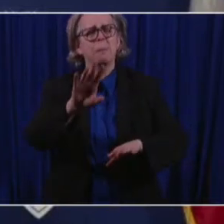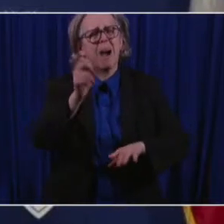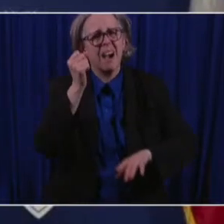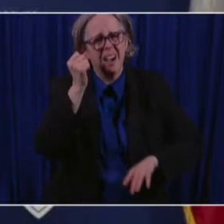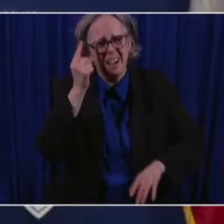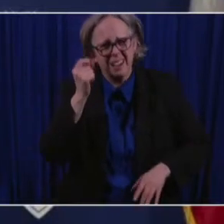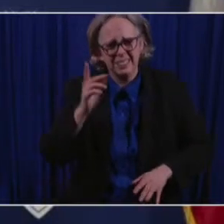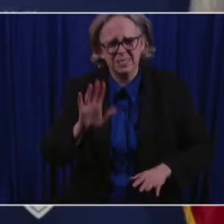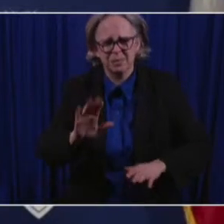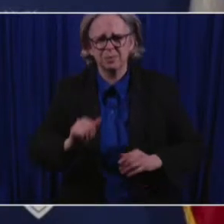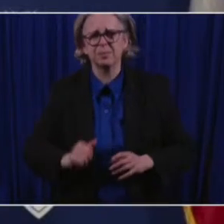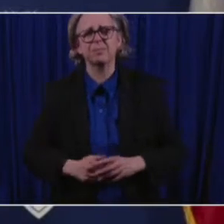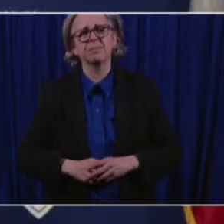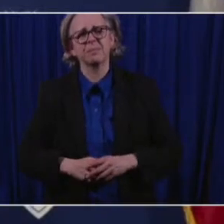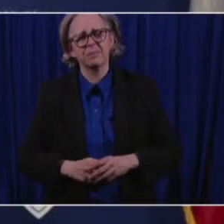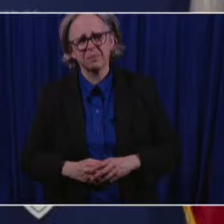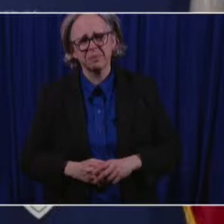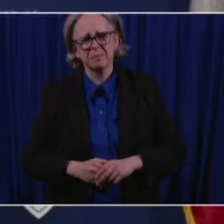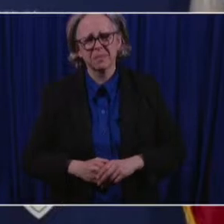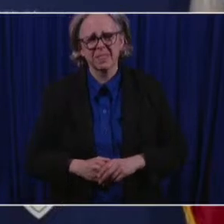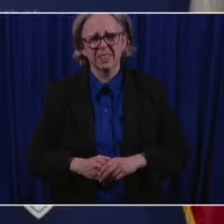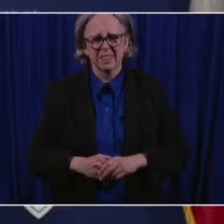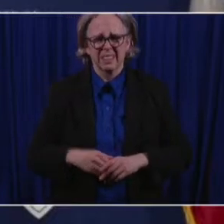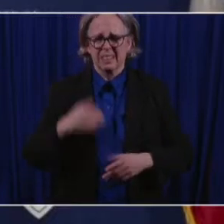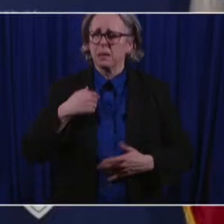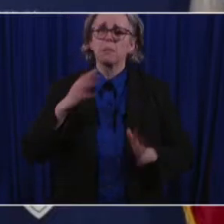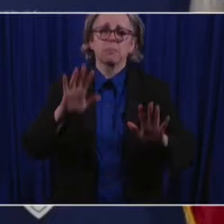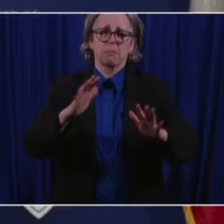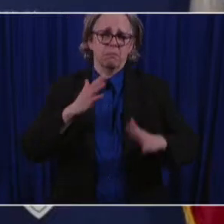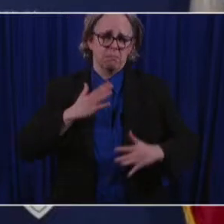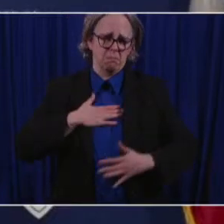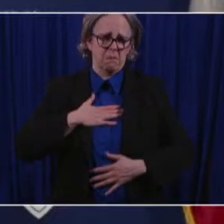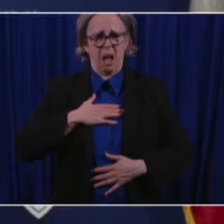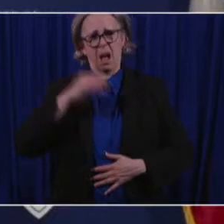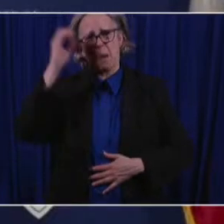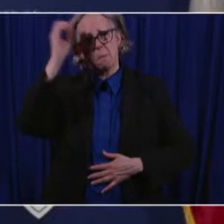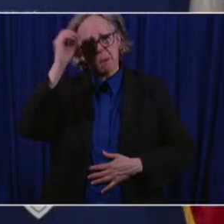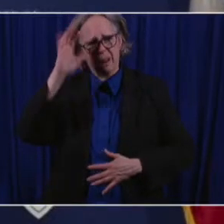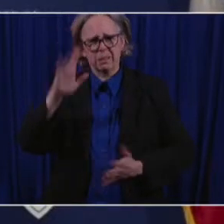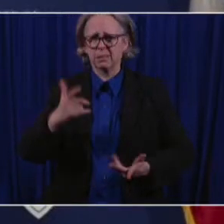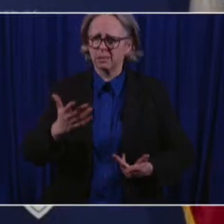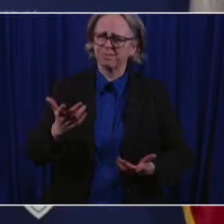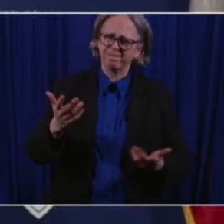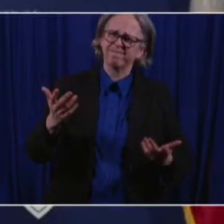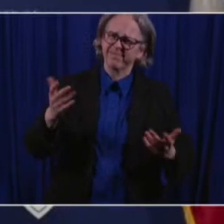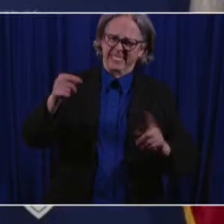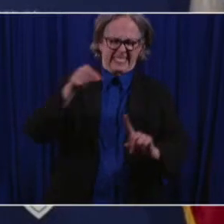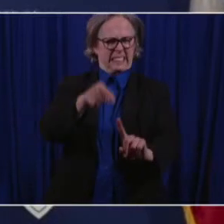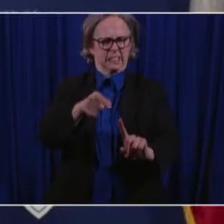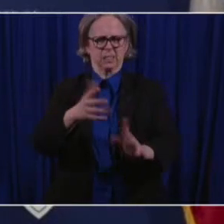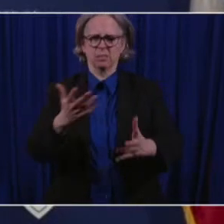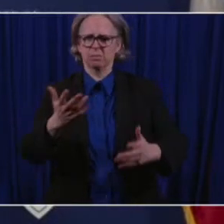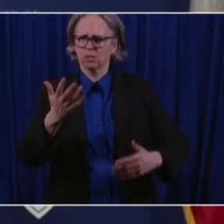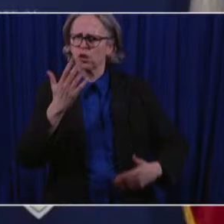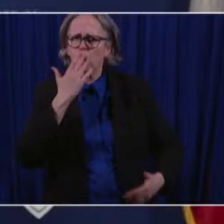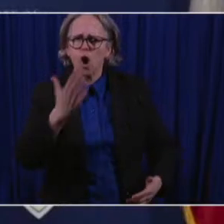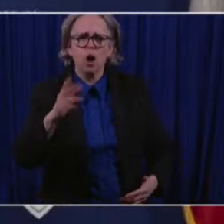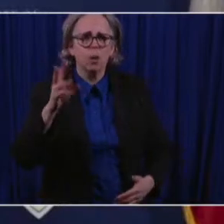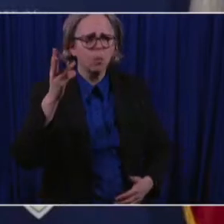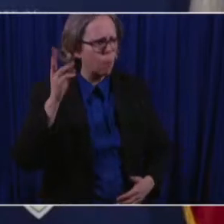is good. And what you're seeing is good in the sense that people are, in fact, going back to